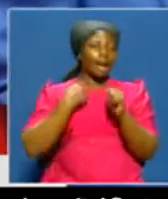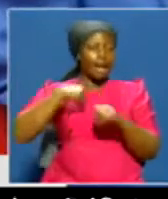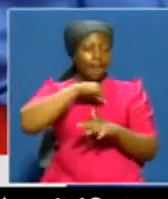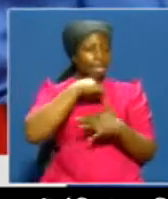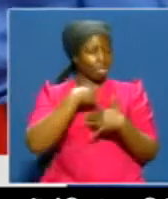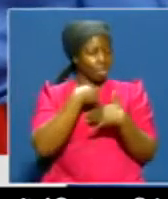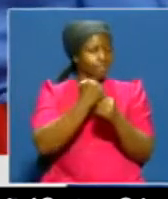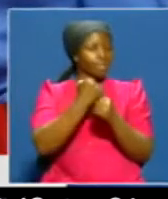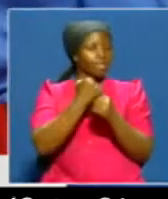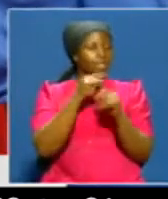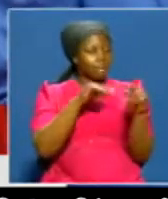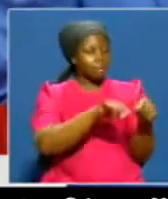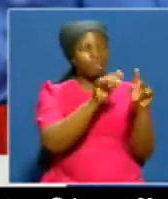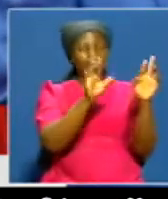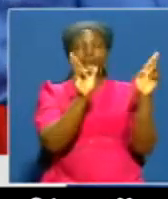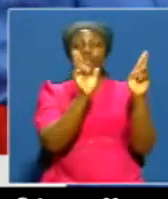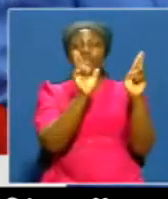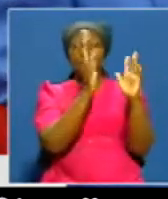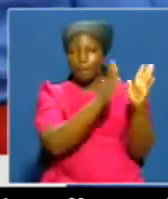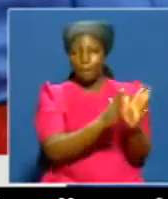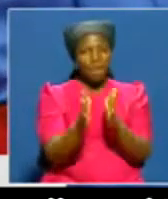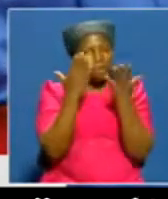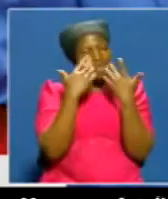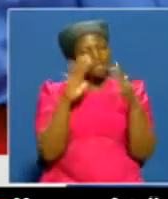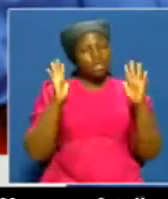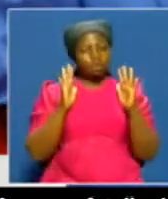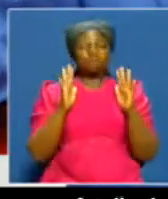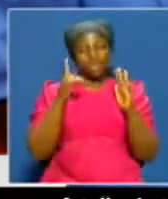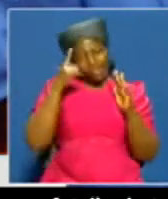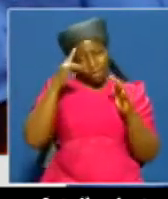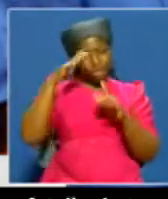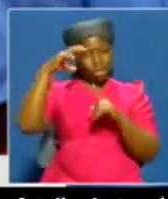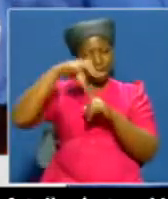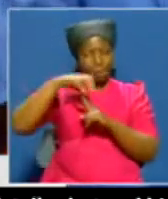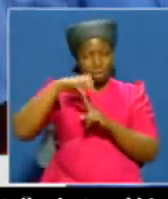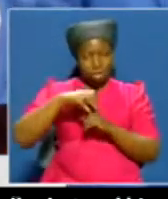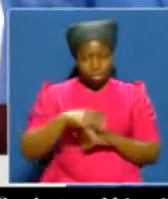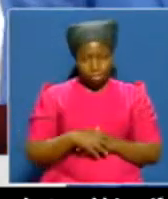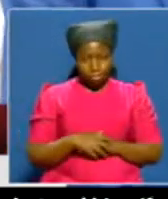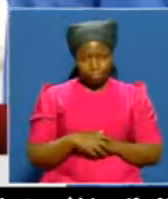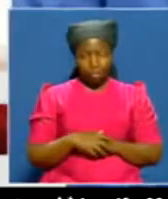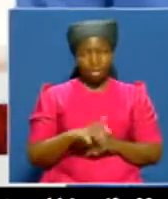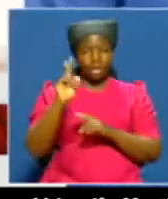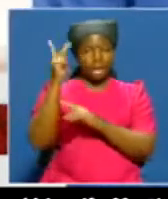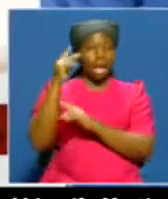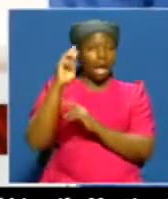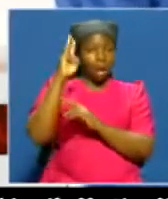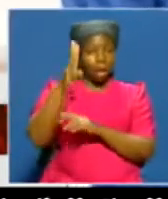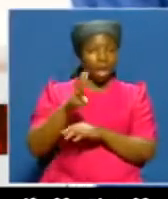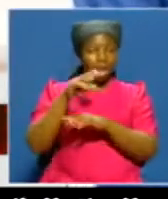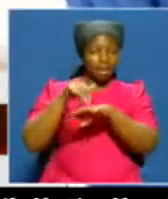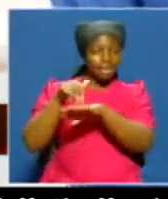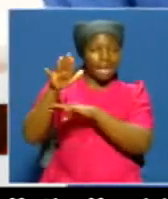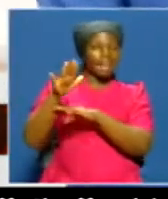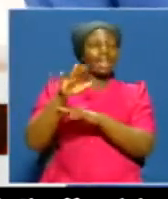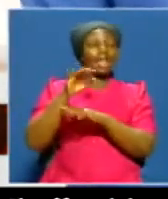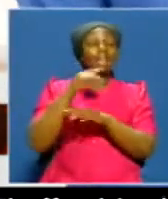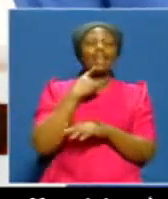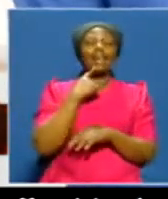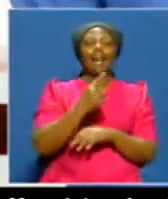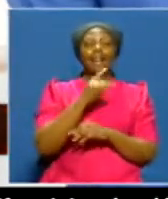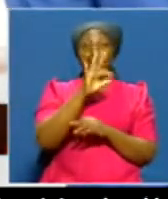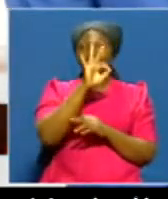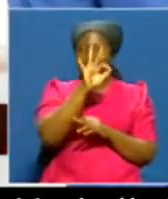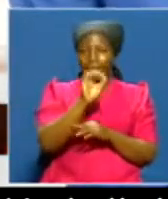are well prepared and that they are all ready for the championship. Kenya will be sending a total of